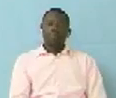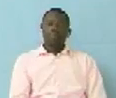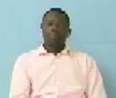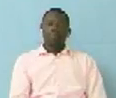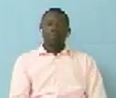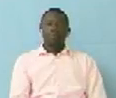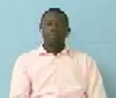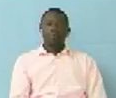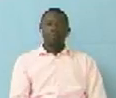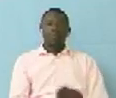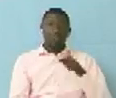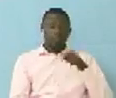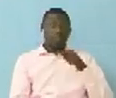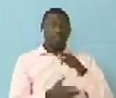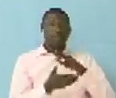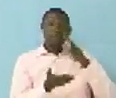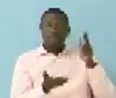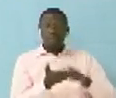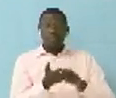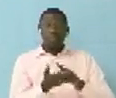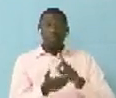This is the evidence that we have.